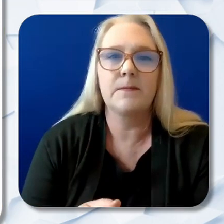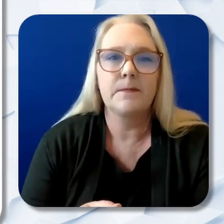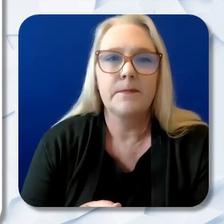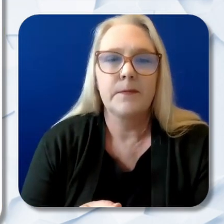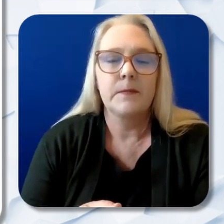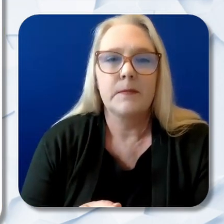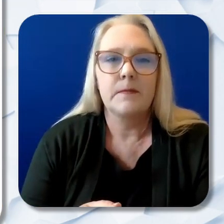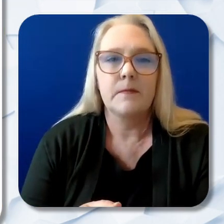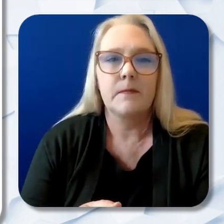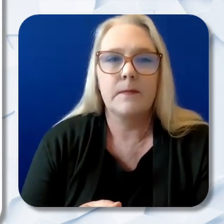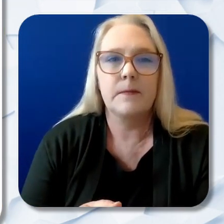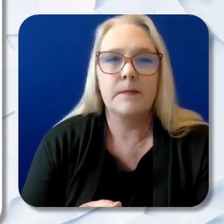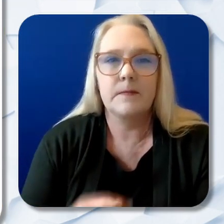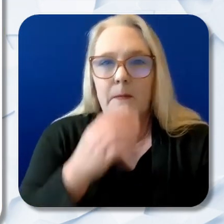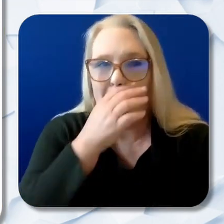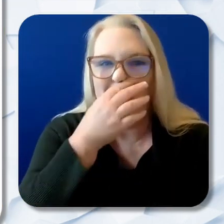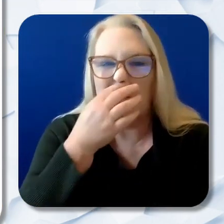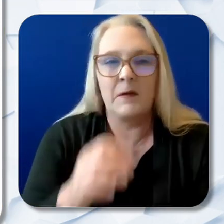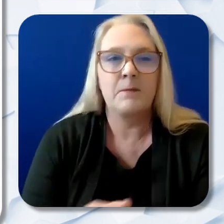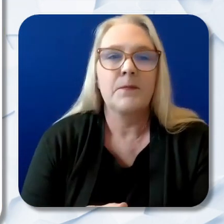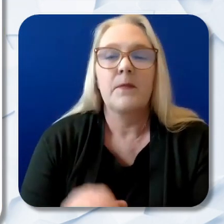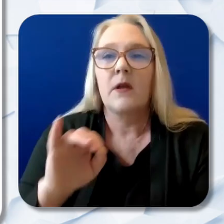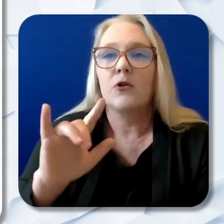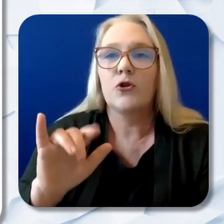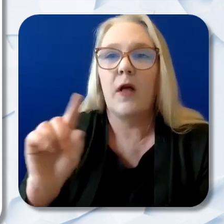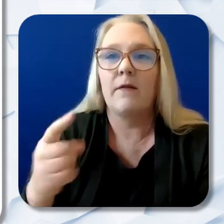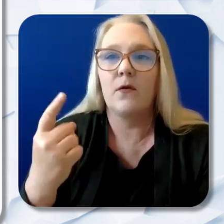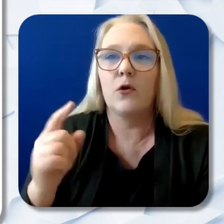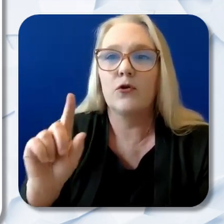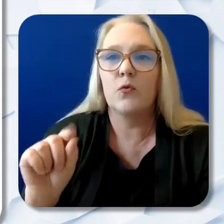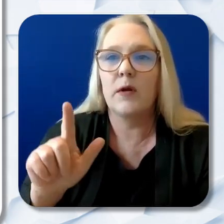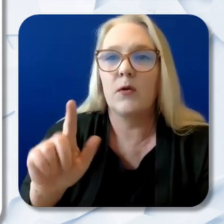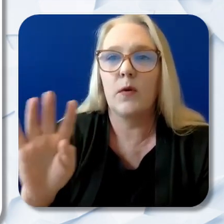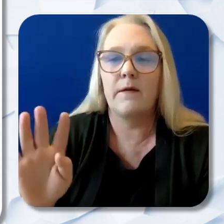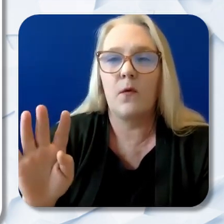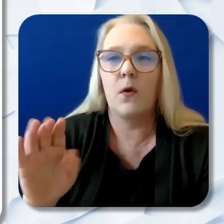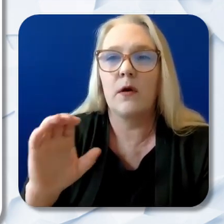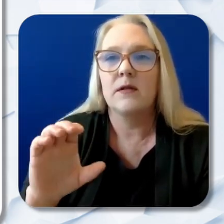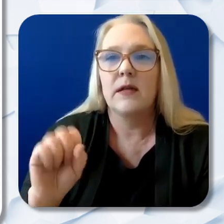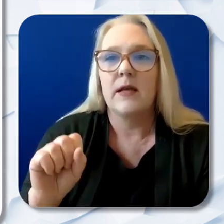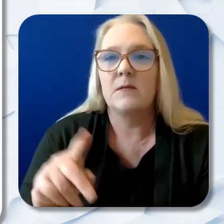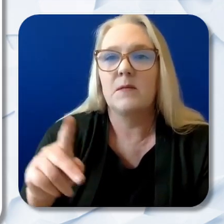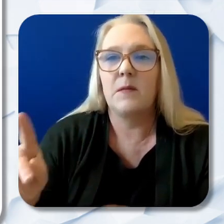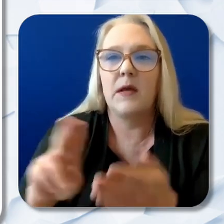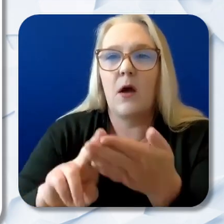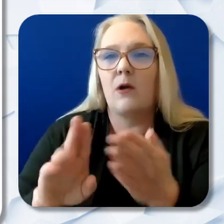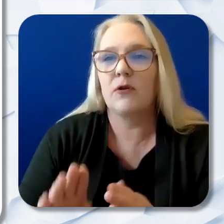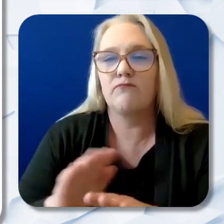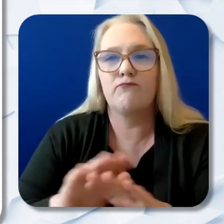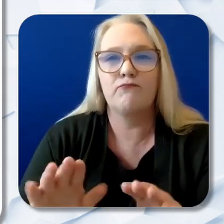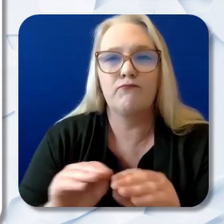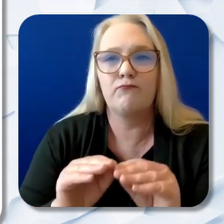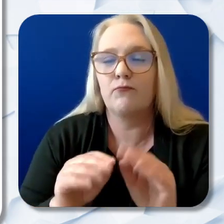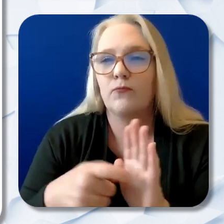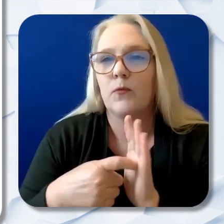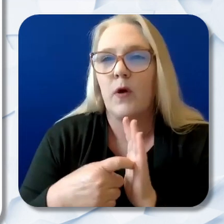Next slide, please. As of July 1st, 2024, CSPP contractors are no longer required